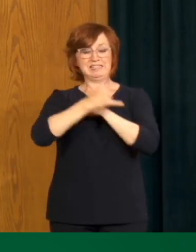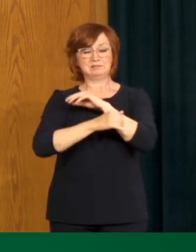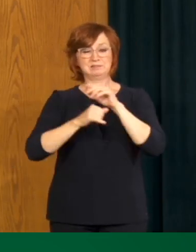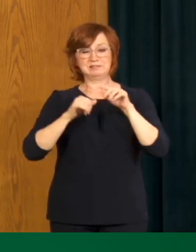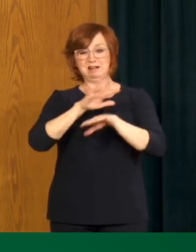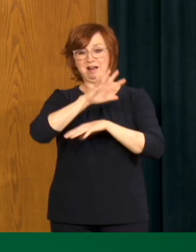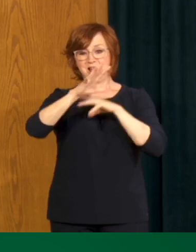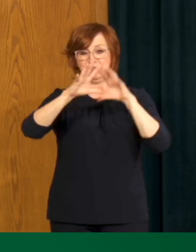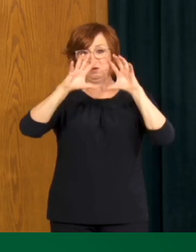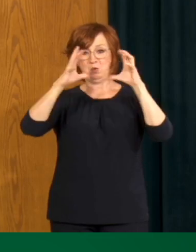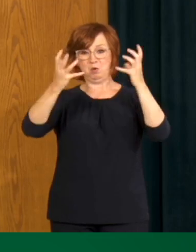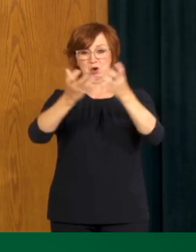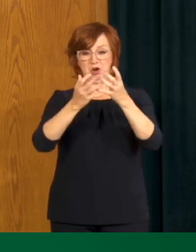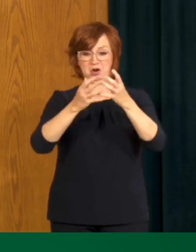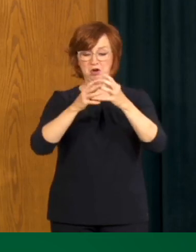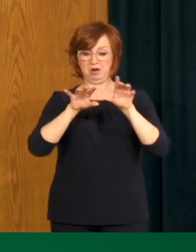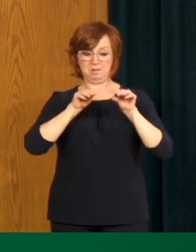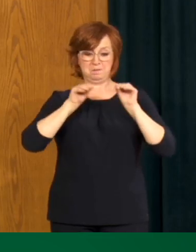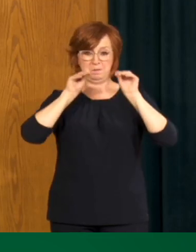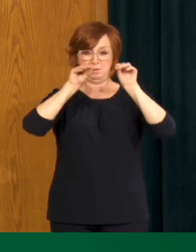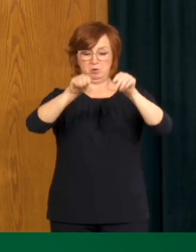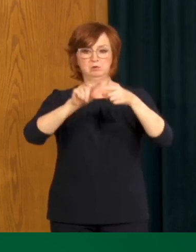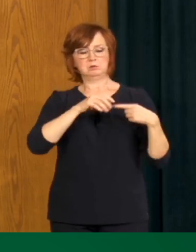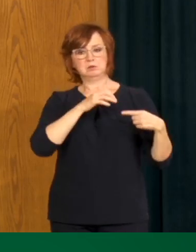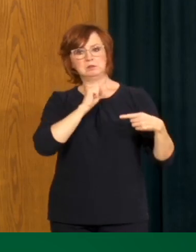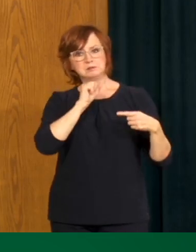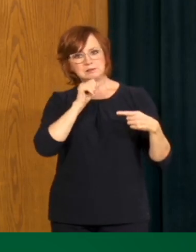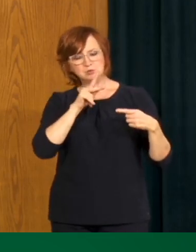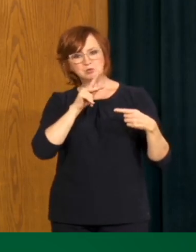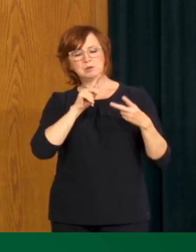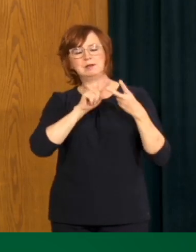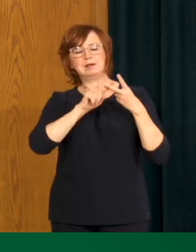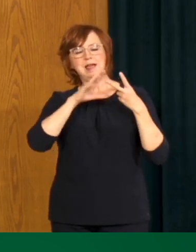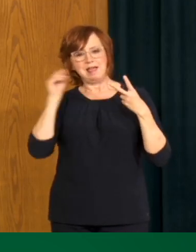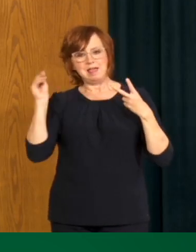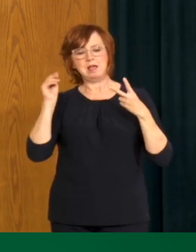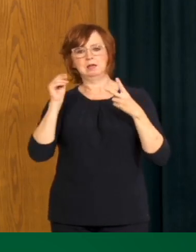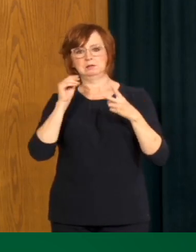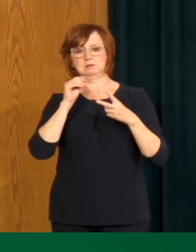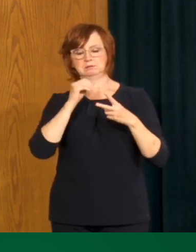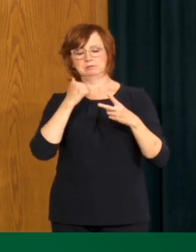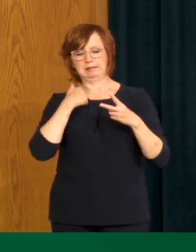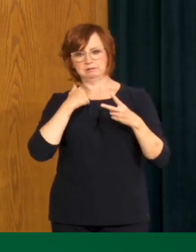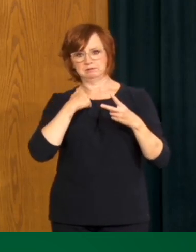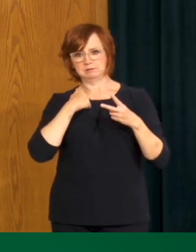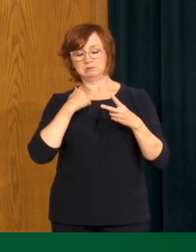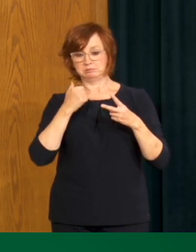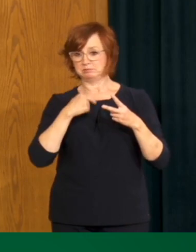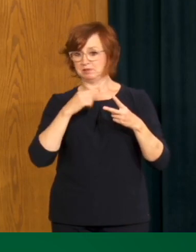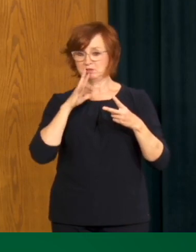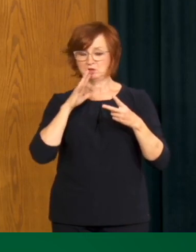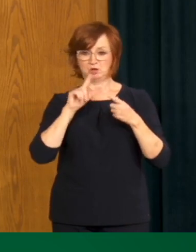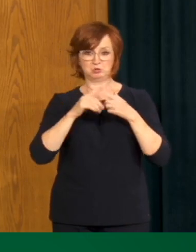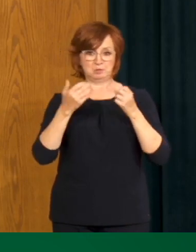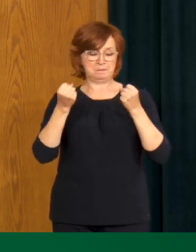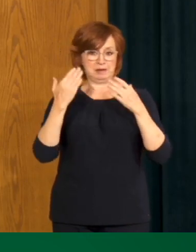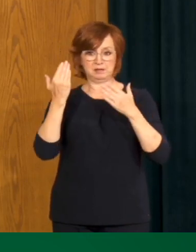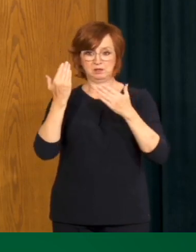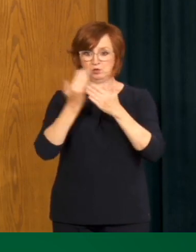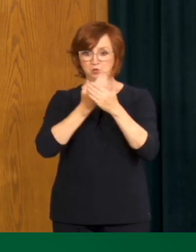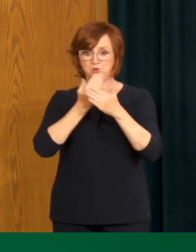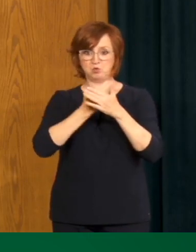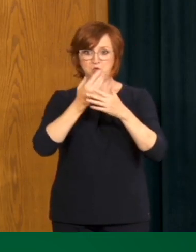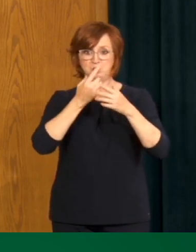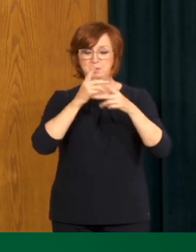rural and urban. And I think if you ask the vast majority of those individuals, and I've talked to many, they would reiterate